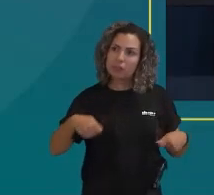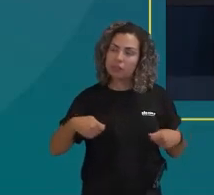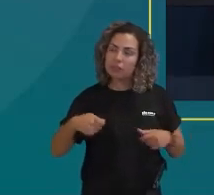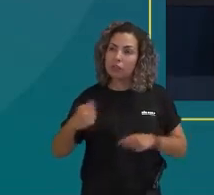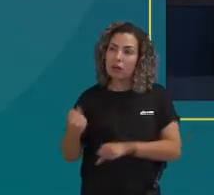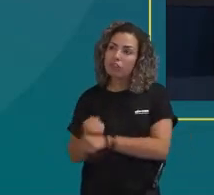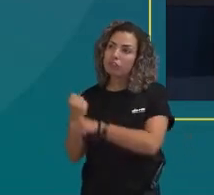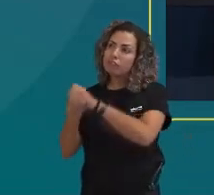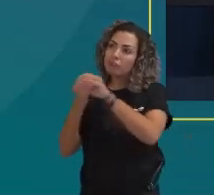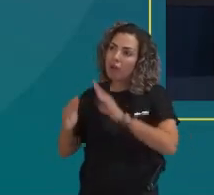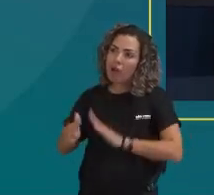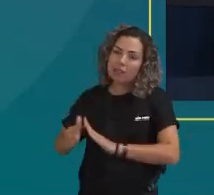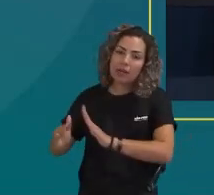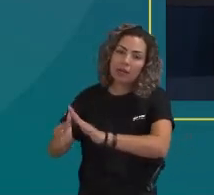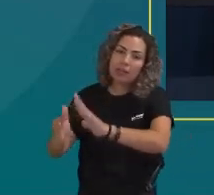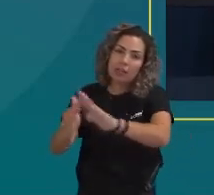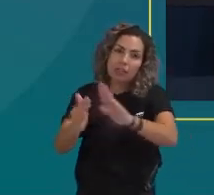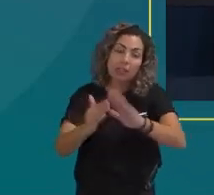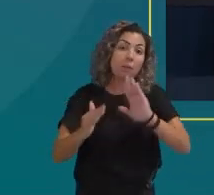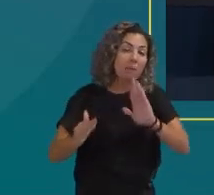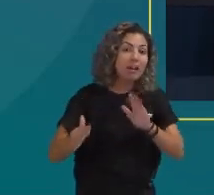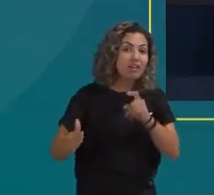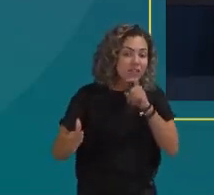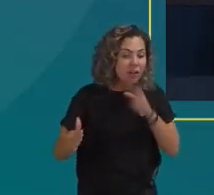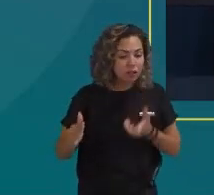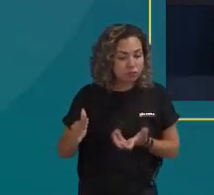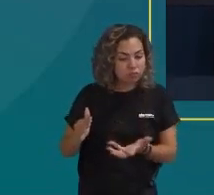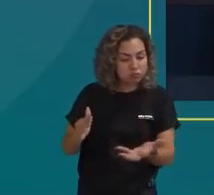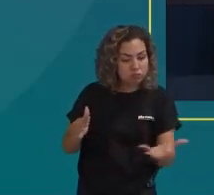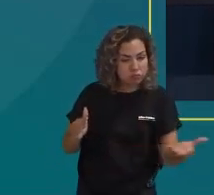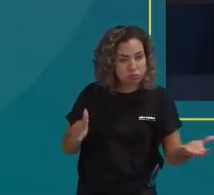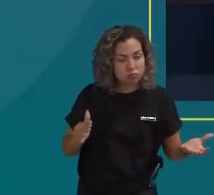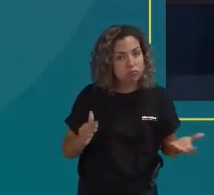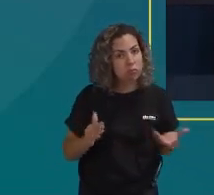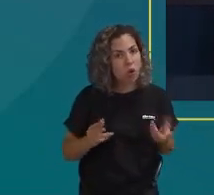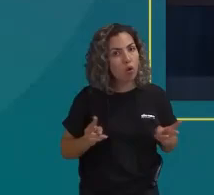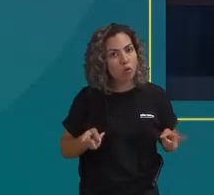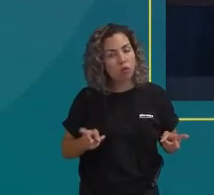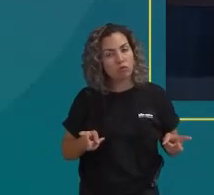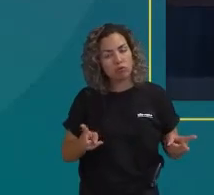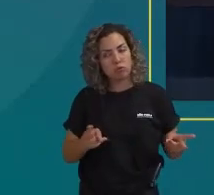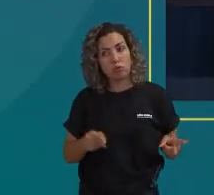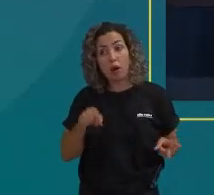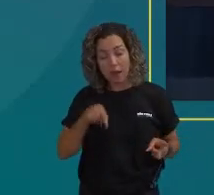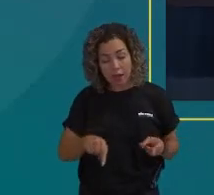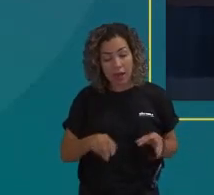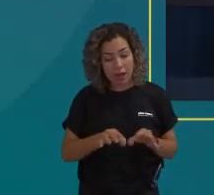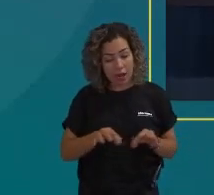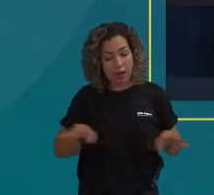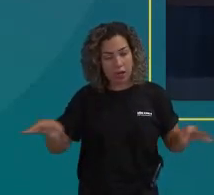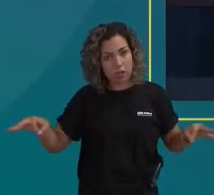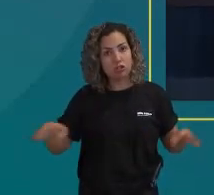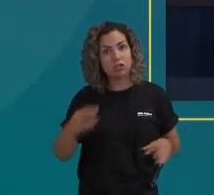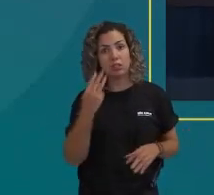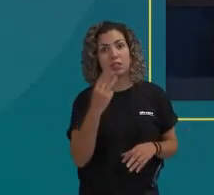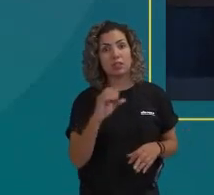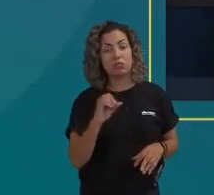a coastal city with about 307 kilometers of coastline. So some of the examples you'll see later on relates to that.